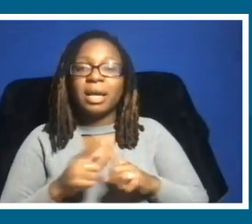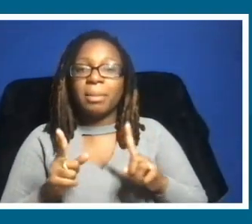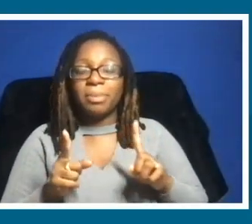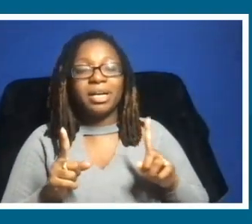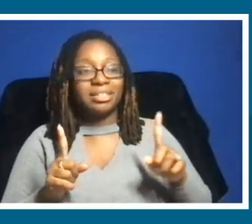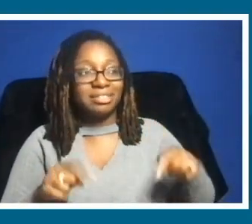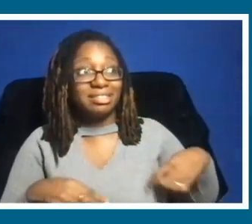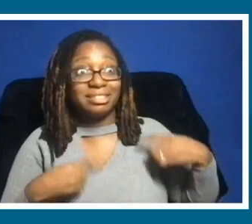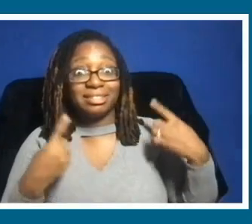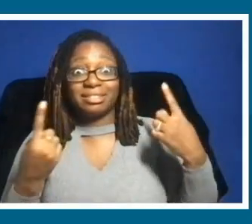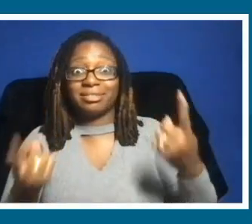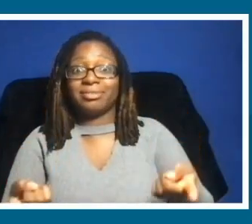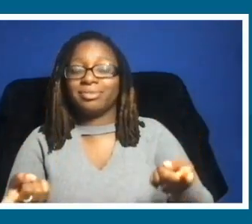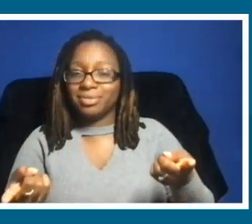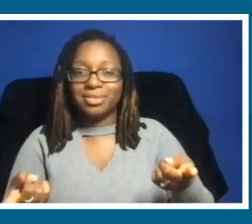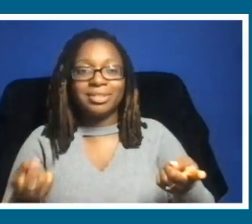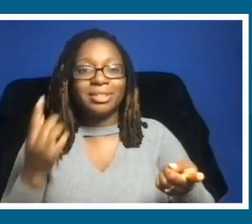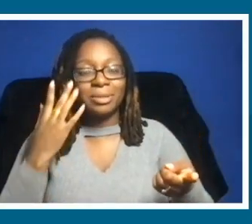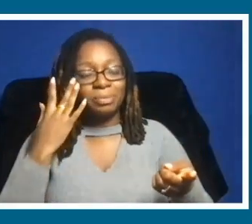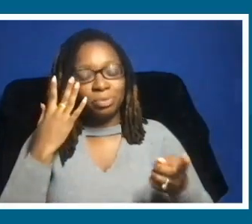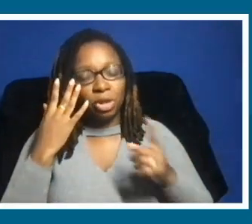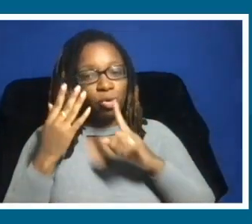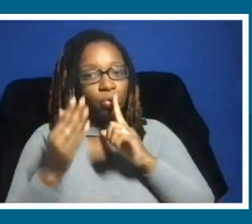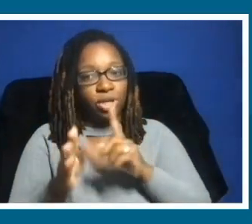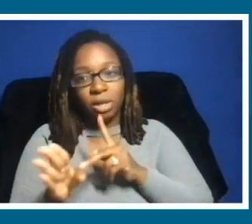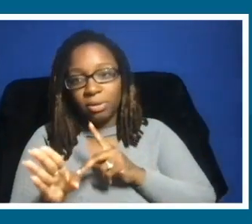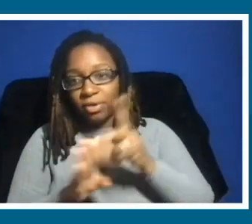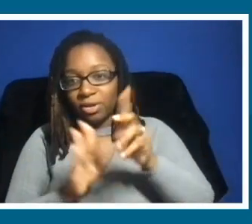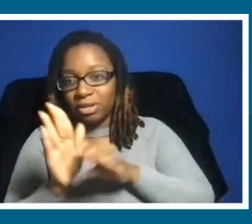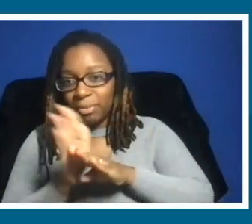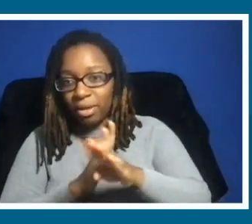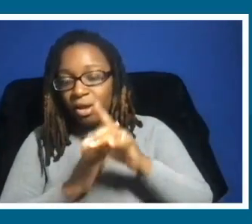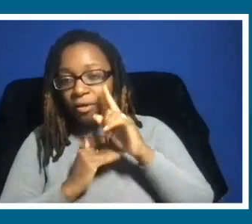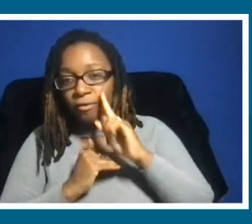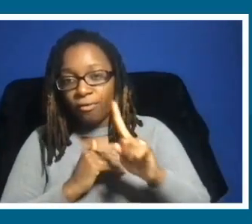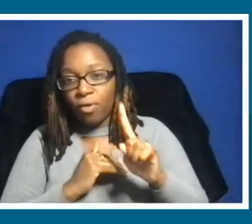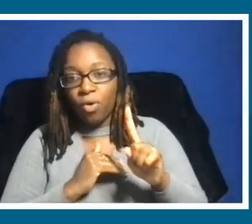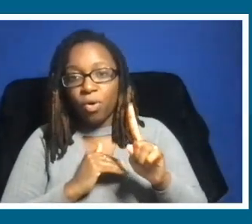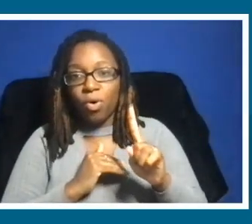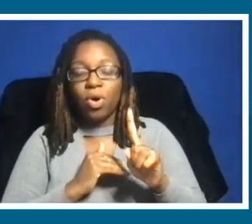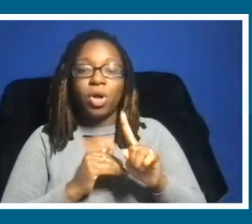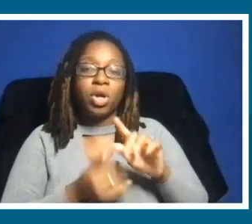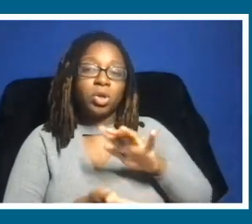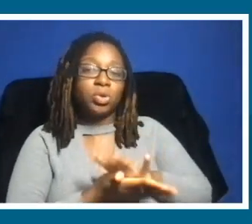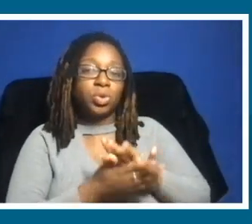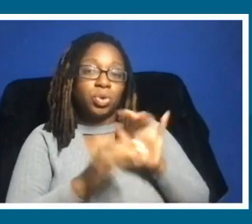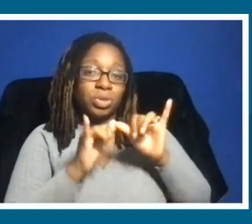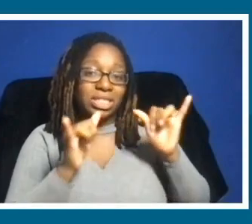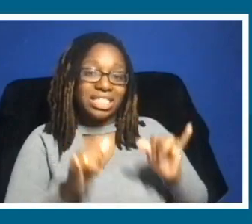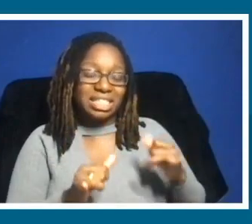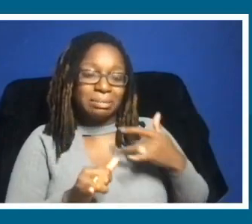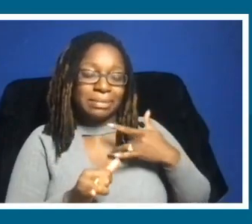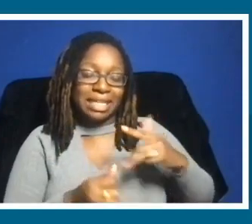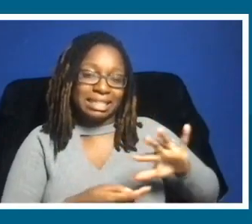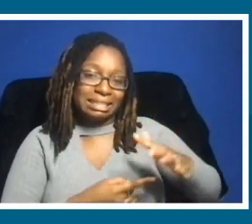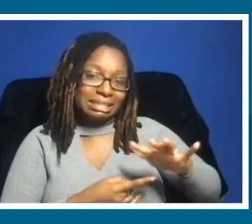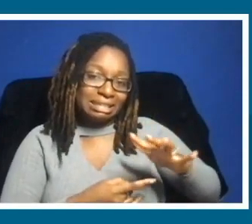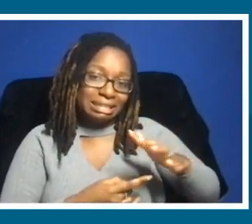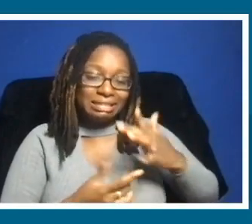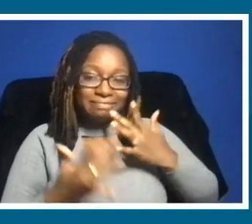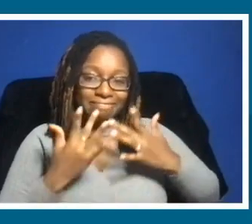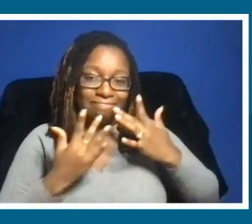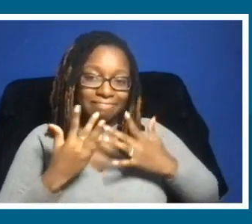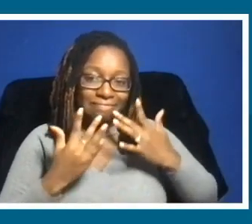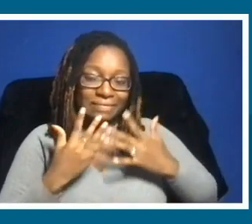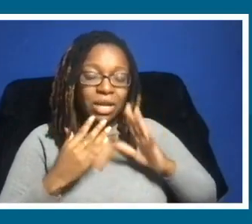that time has been professional development for underprivileged school systems in our area to bring them free